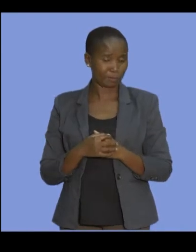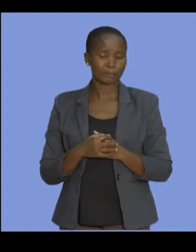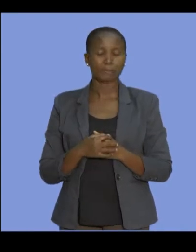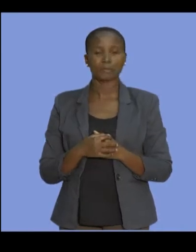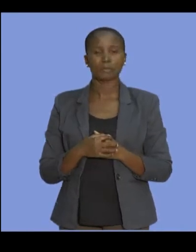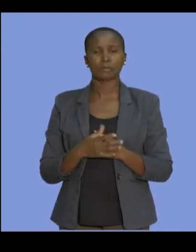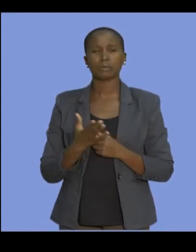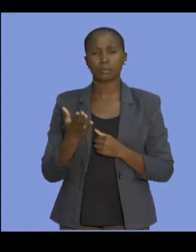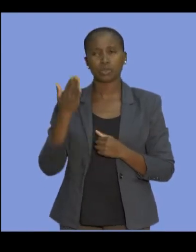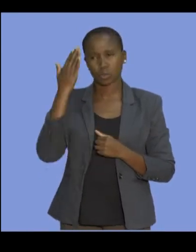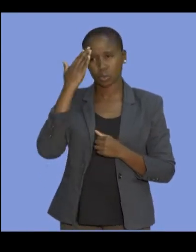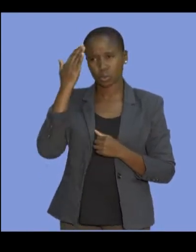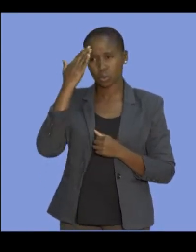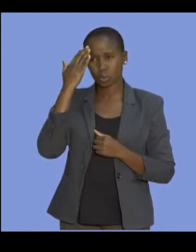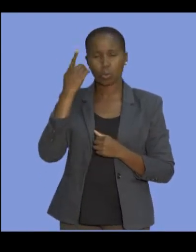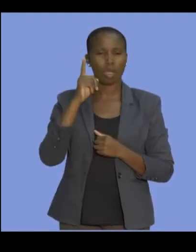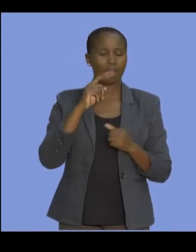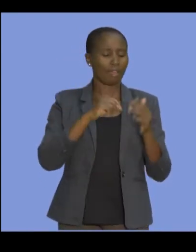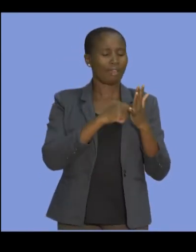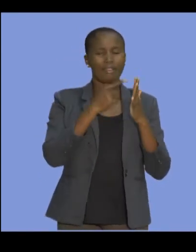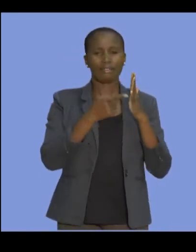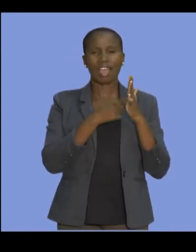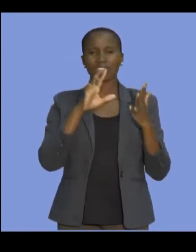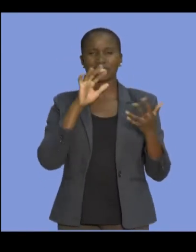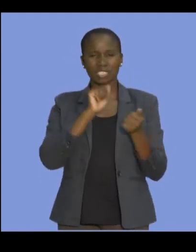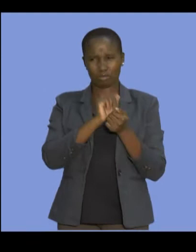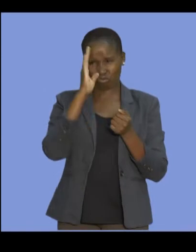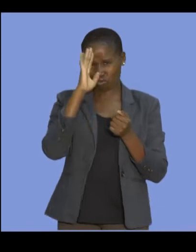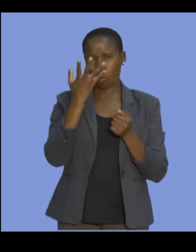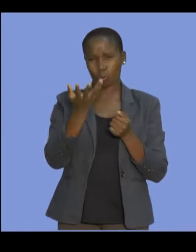we know what is 5-number summary, the box and whisker plot,